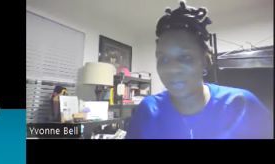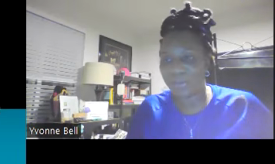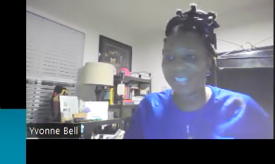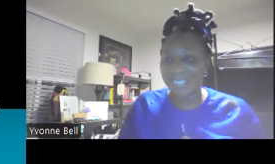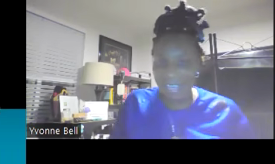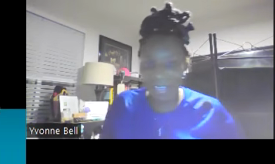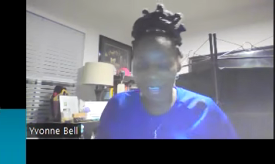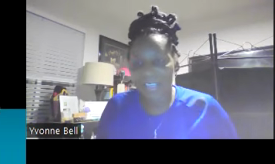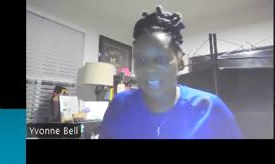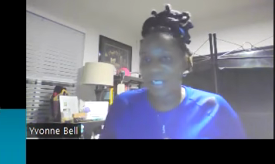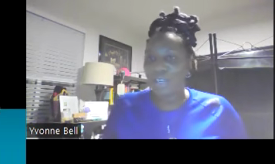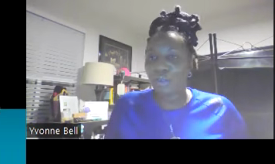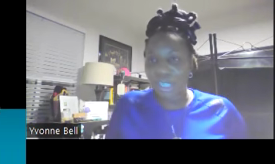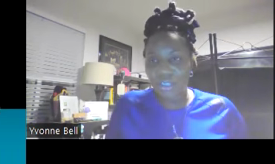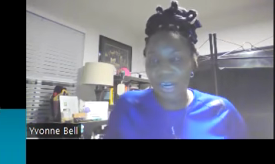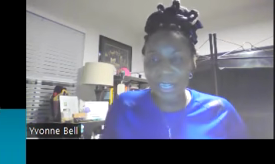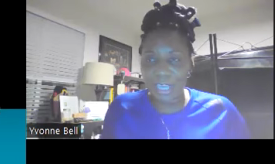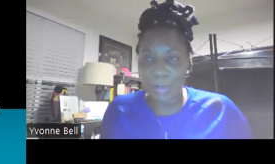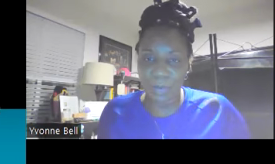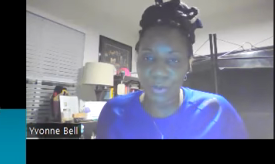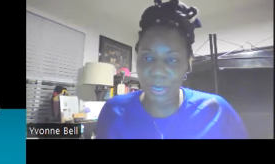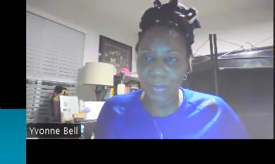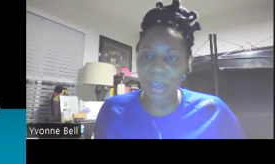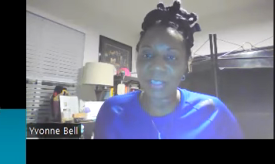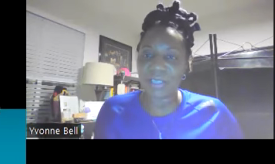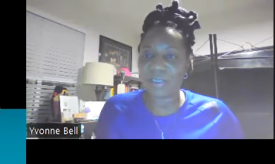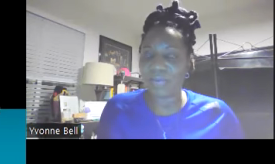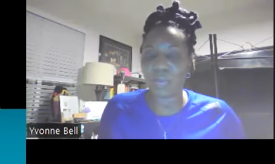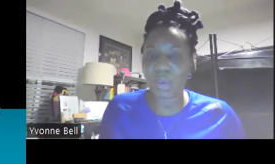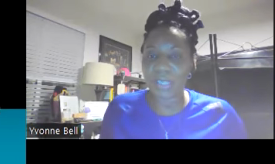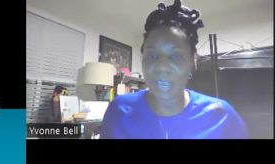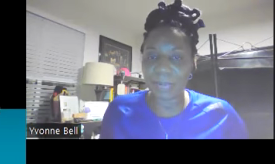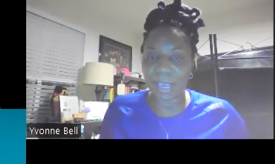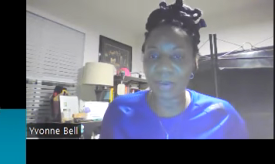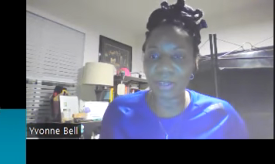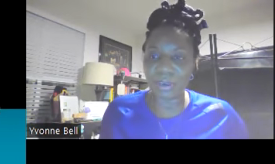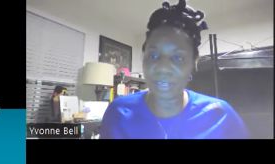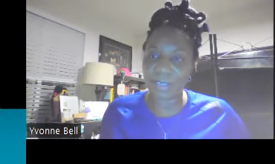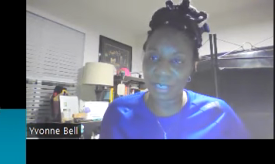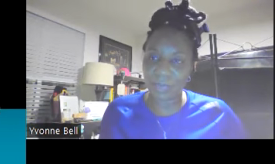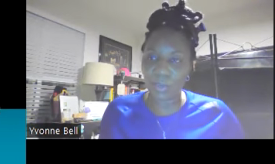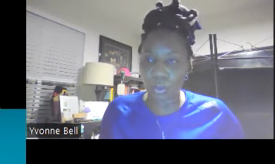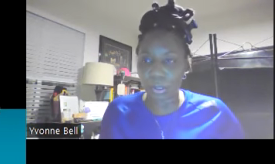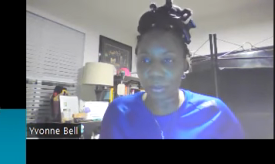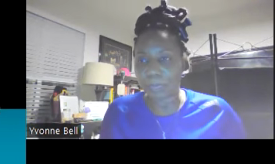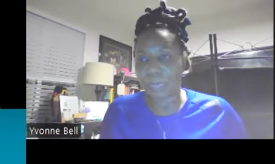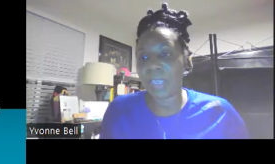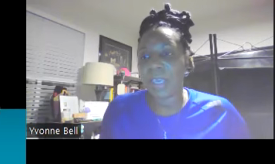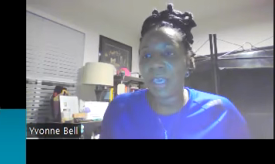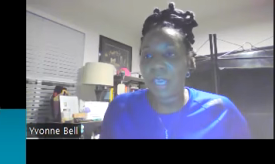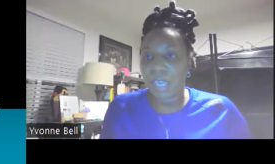bringing to you today. So, just trying to keep everyone apprised of what is happening out there in the DMV